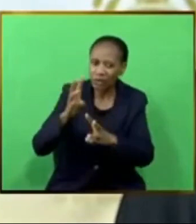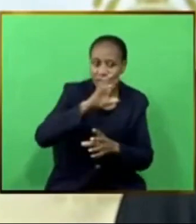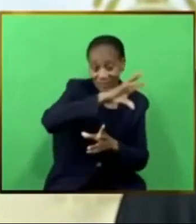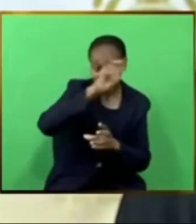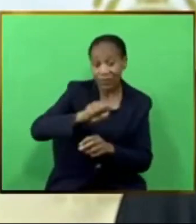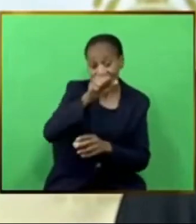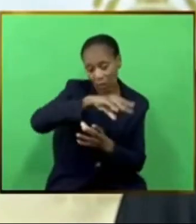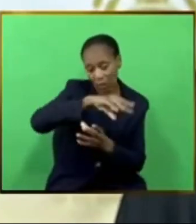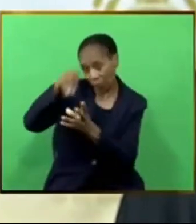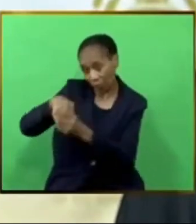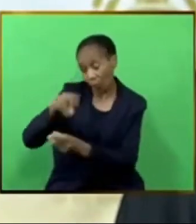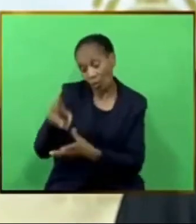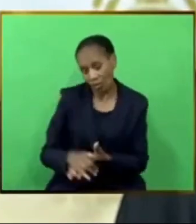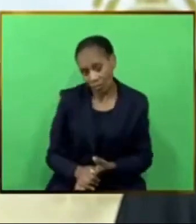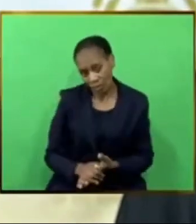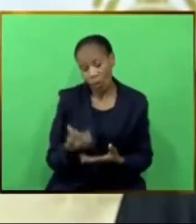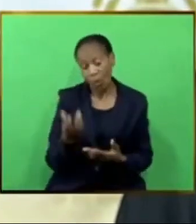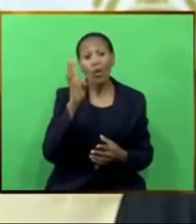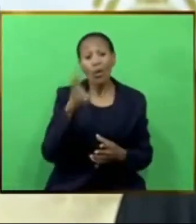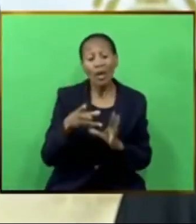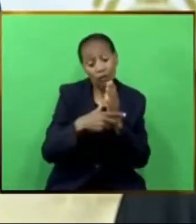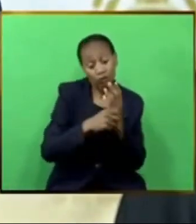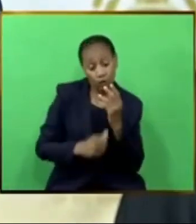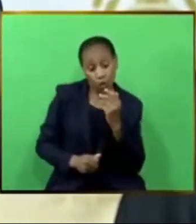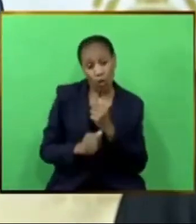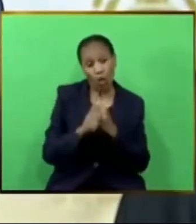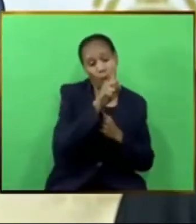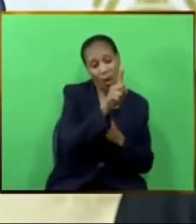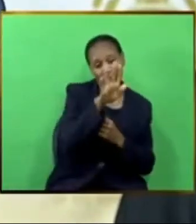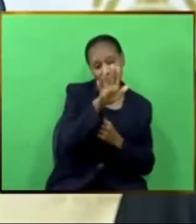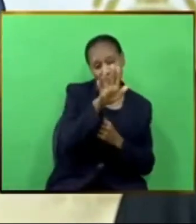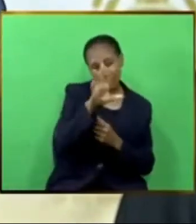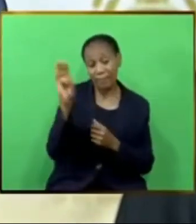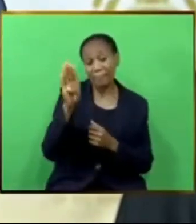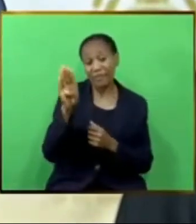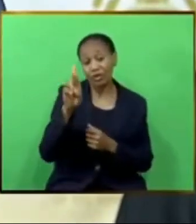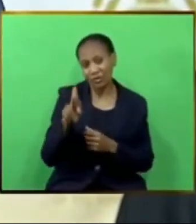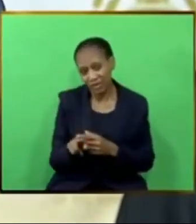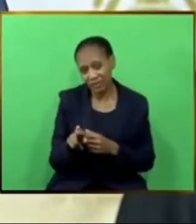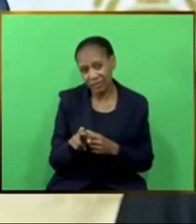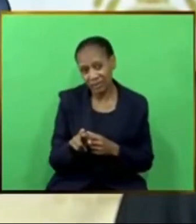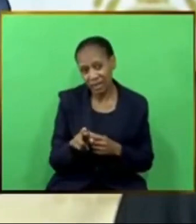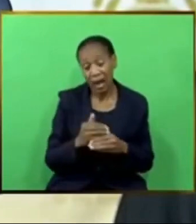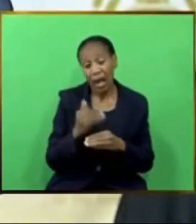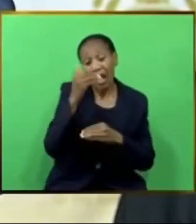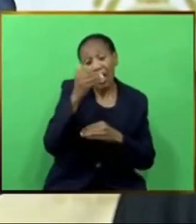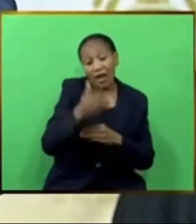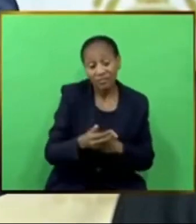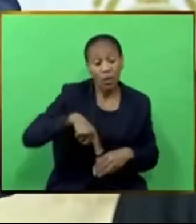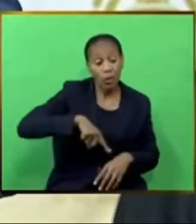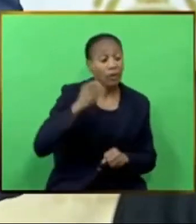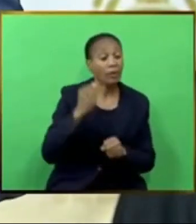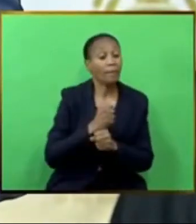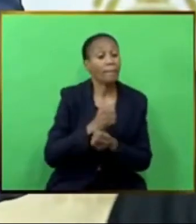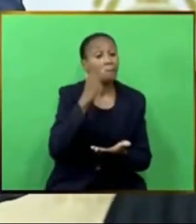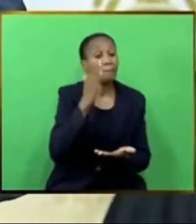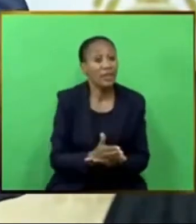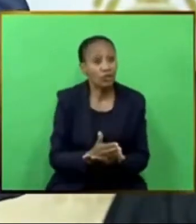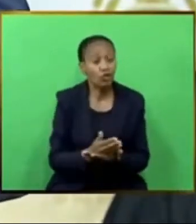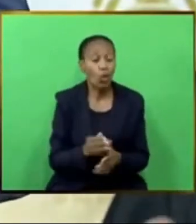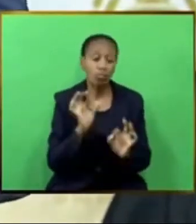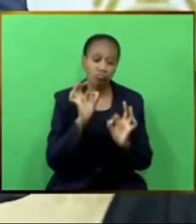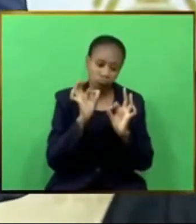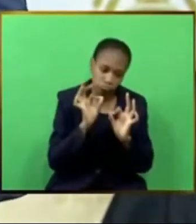draw down 150 billion rand of the GFECRA balance once we have ensured that the sufficient buffers